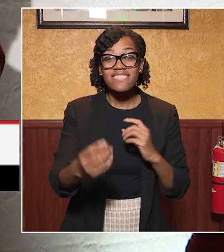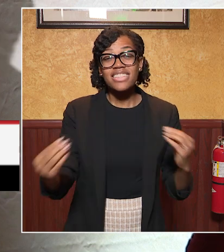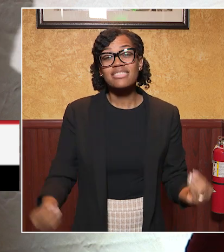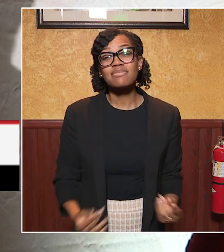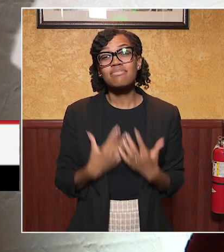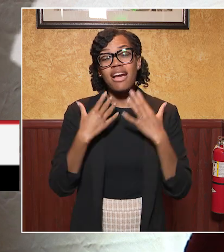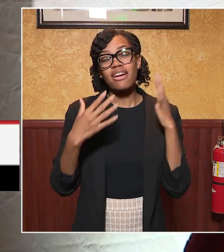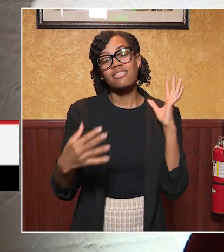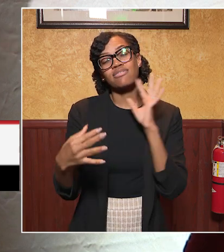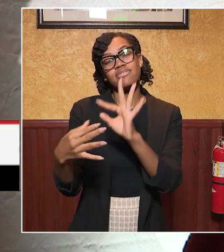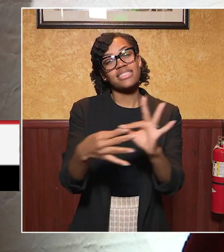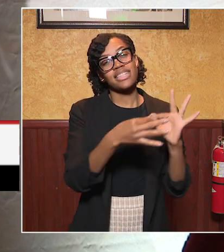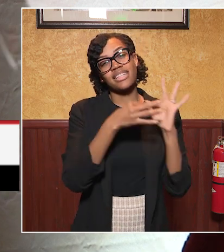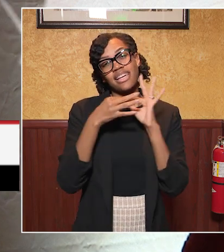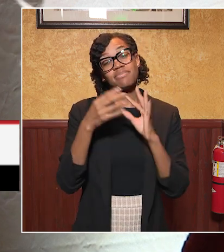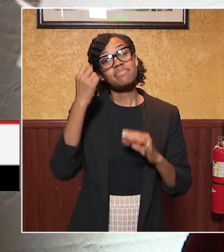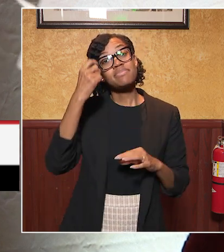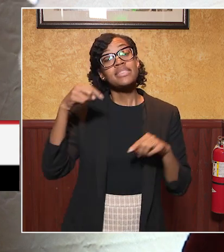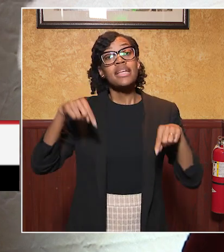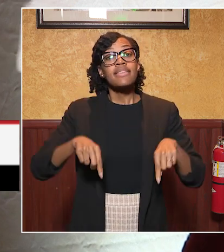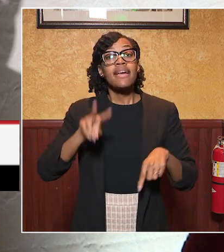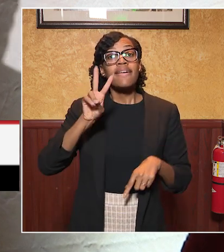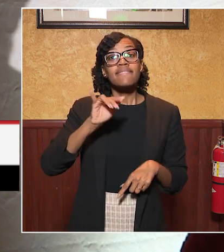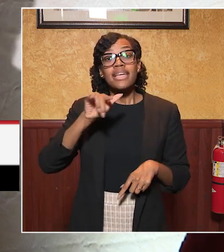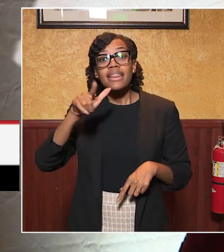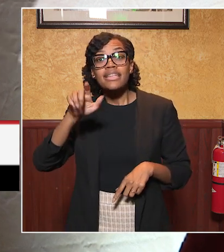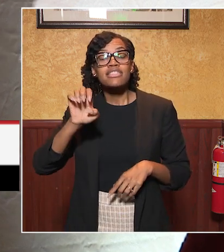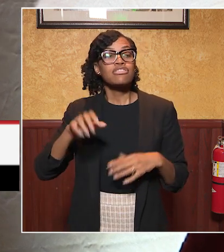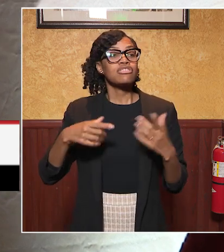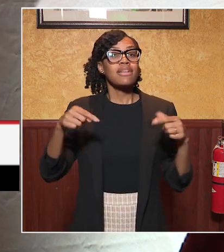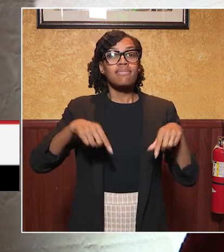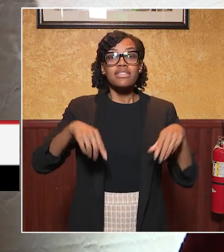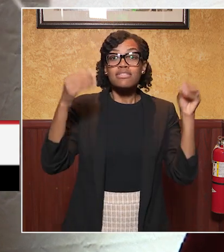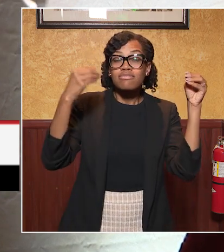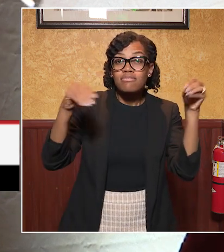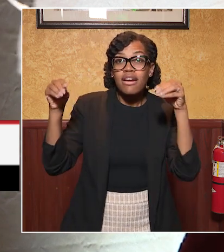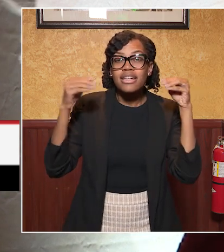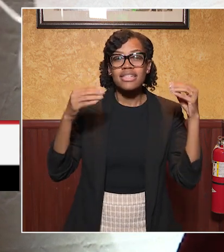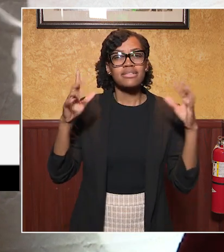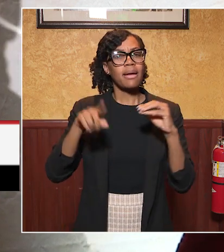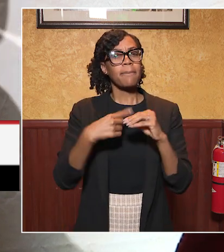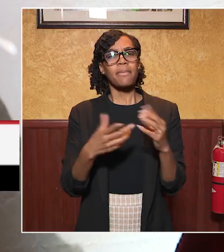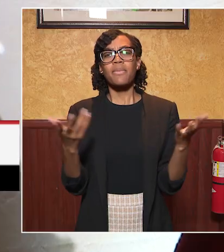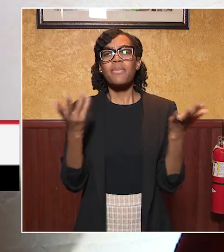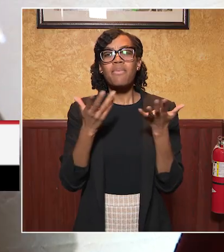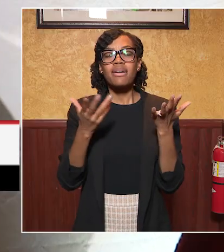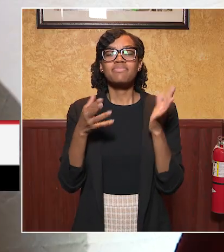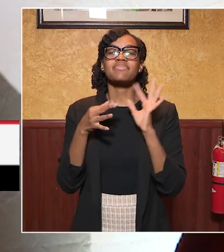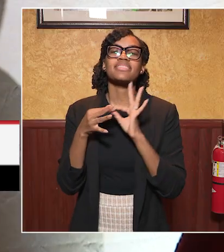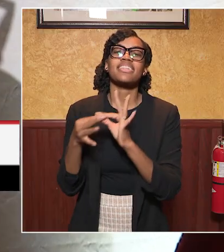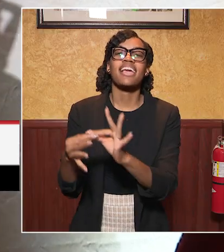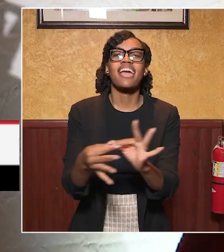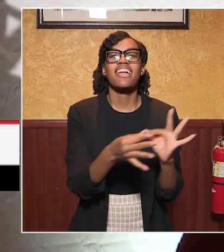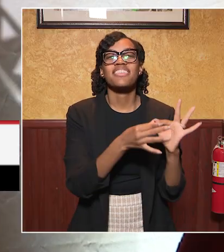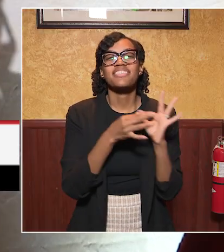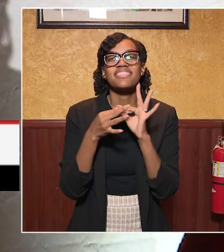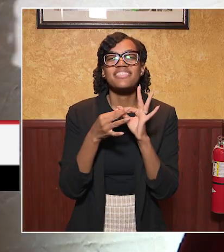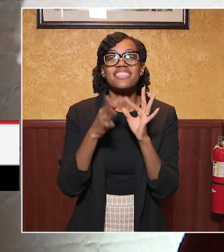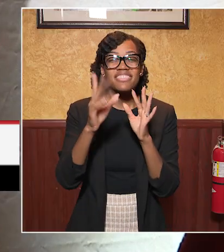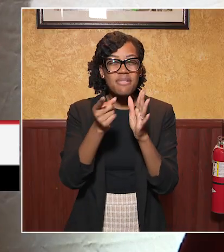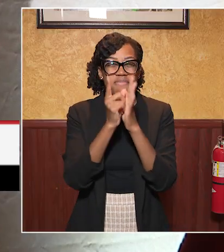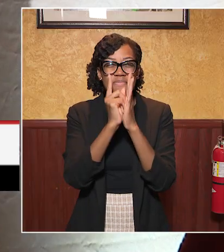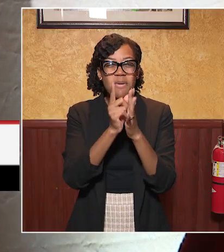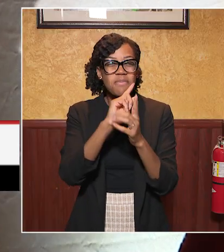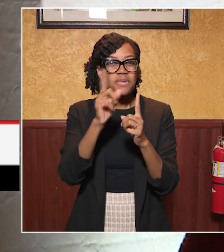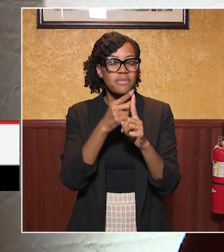this village, this market, this season, it is about togetherness. It's about that moment when strangers become